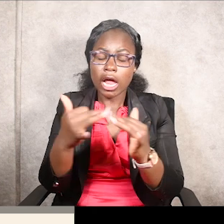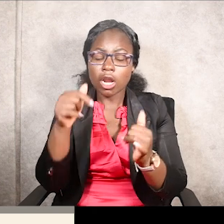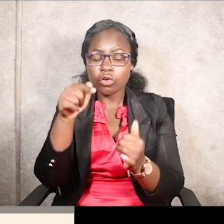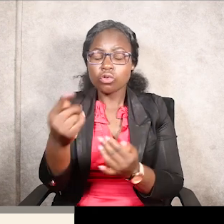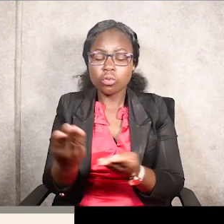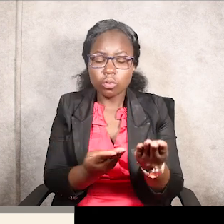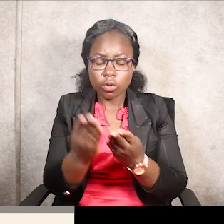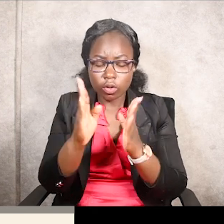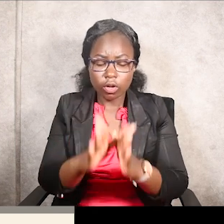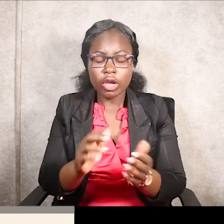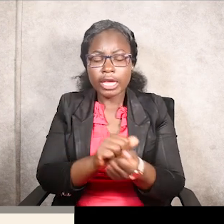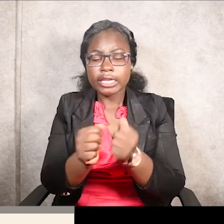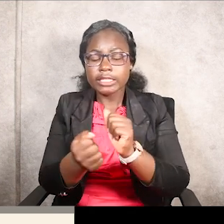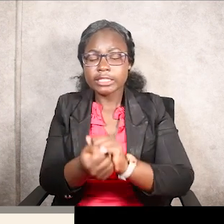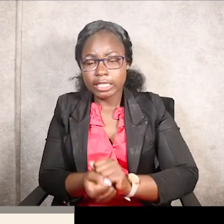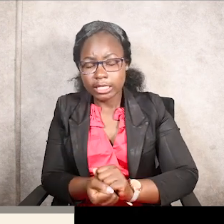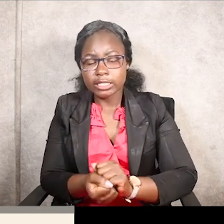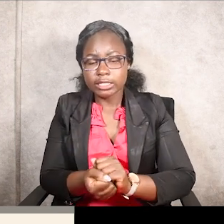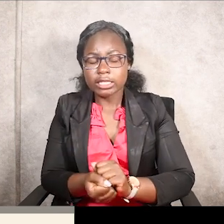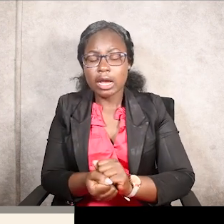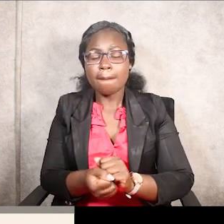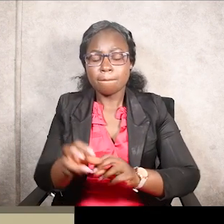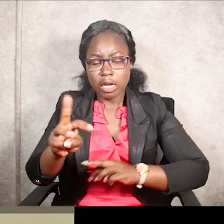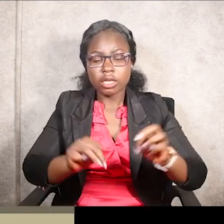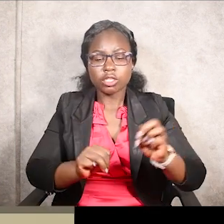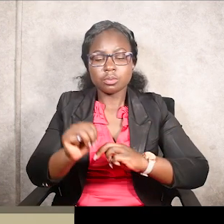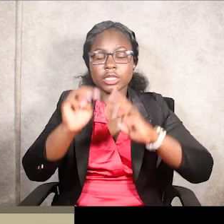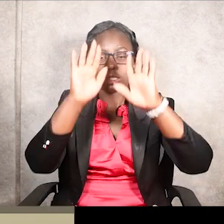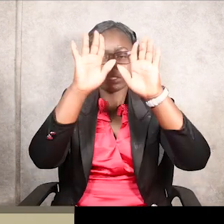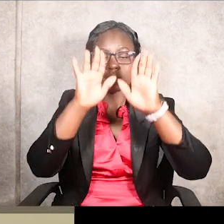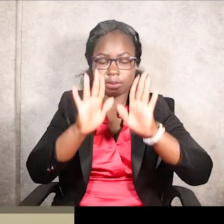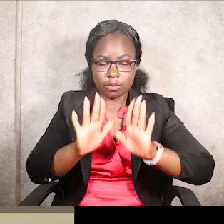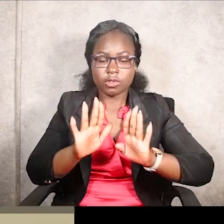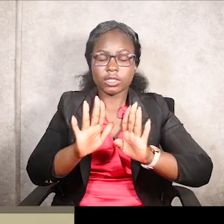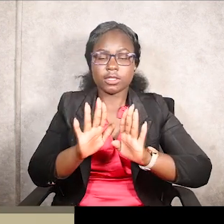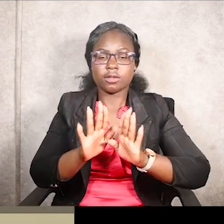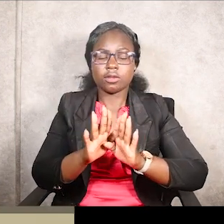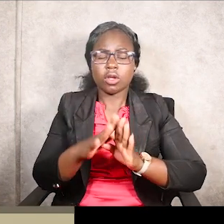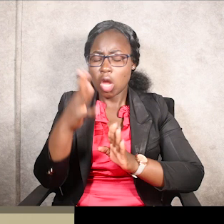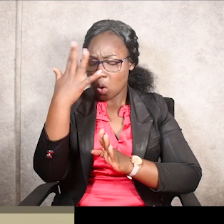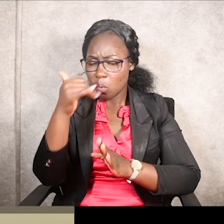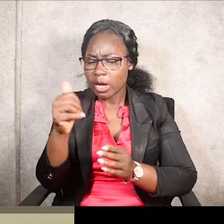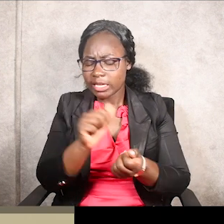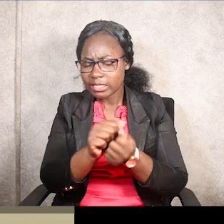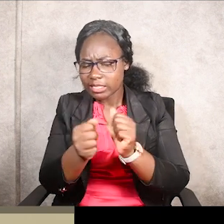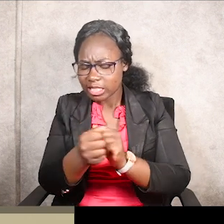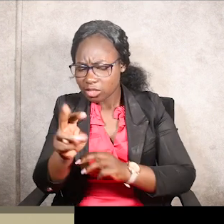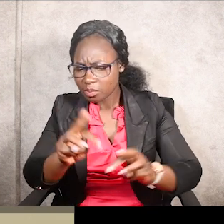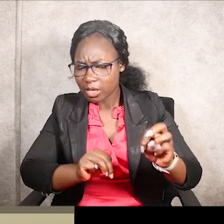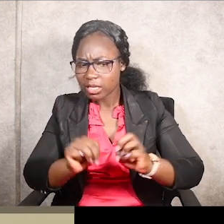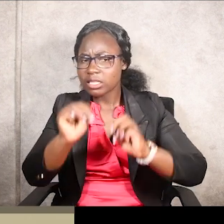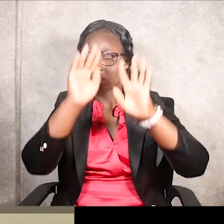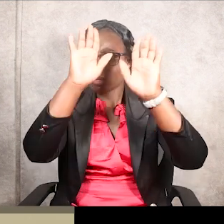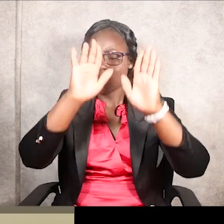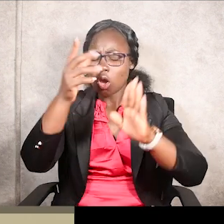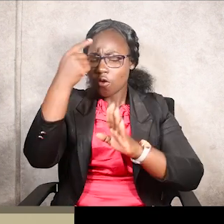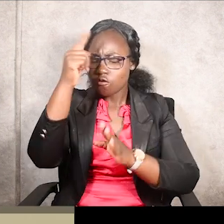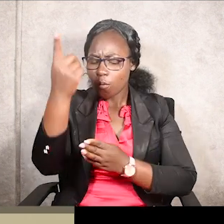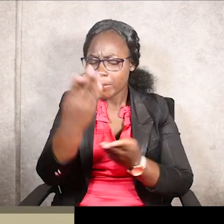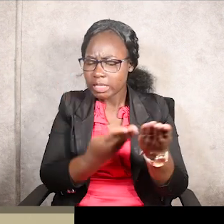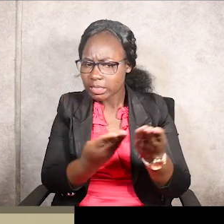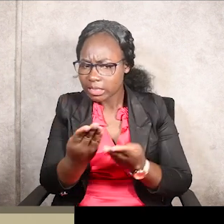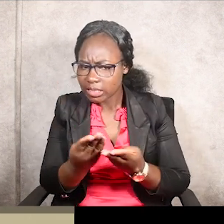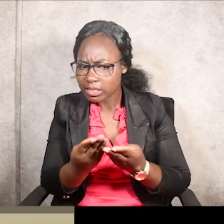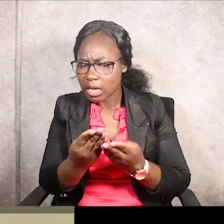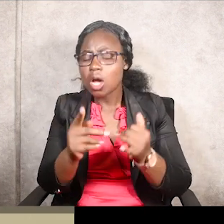entrepreneur, change management is critical. Why is change management necessary for